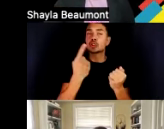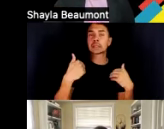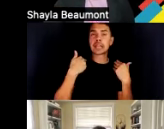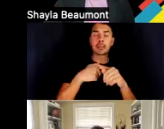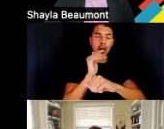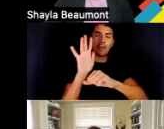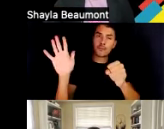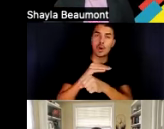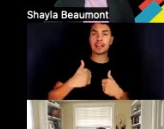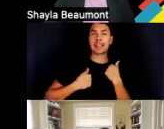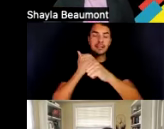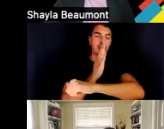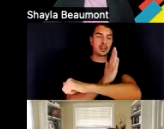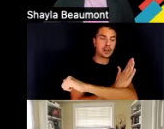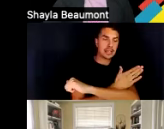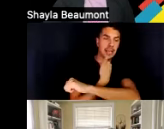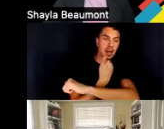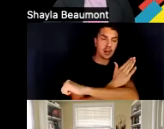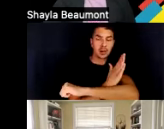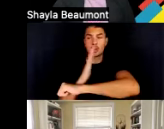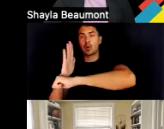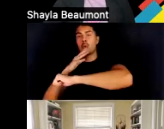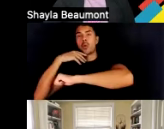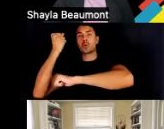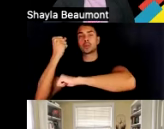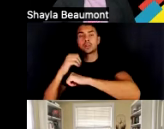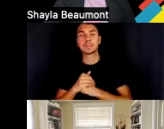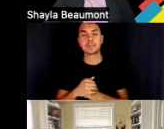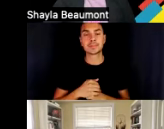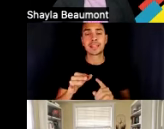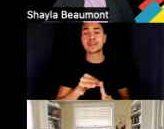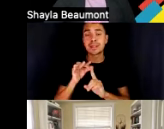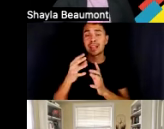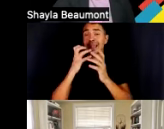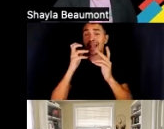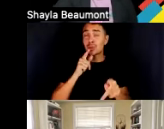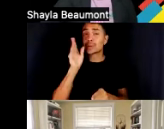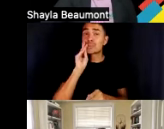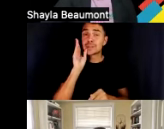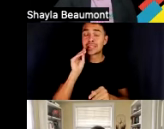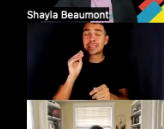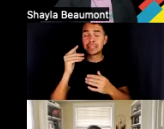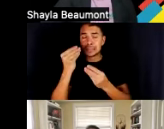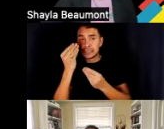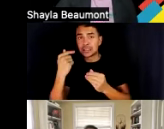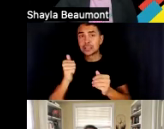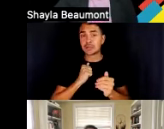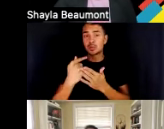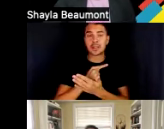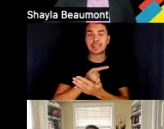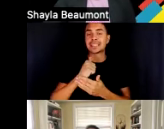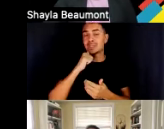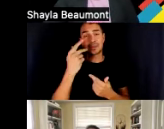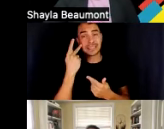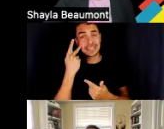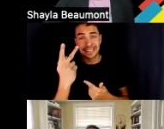attempt suicide never seek professional care. And so I also think this is interesting too, because you may hear someone talk